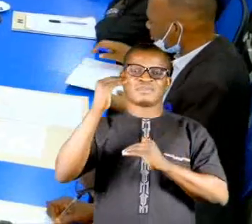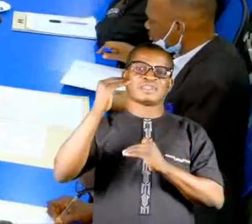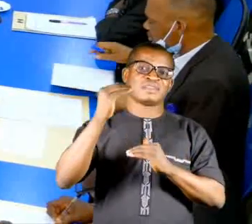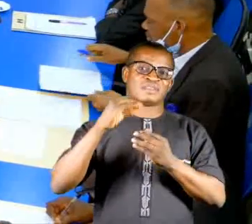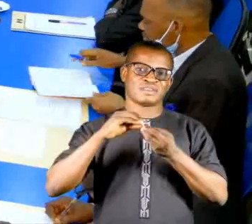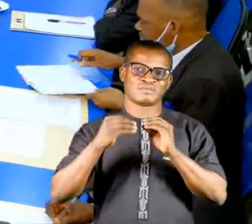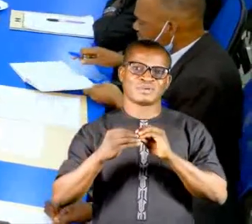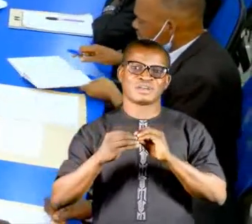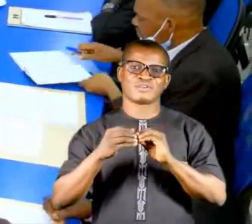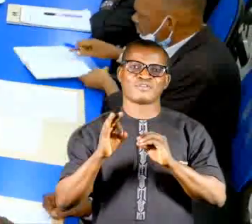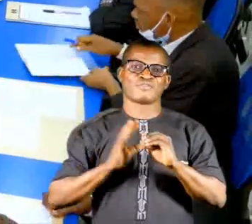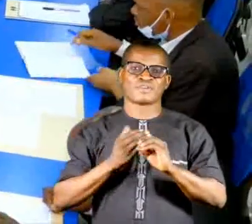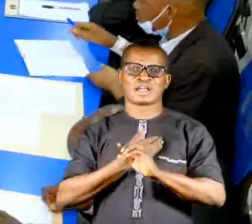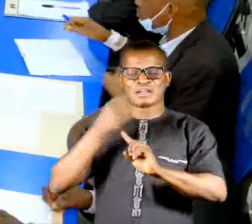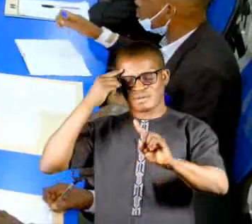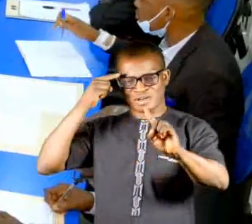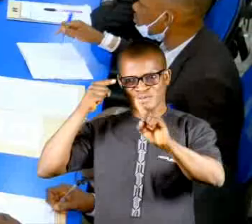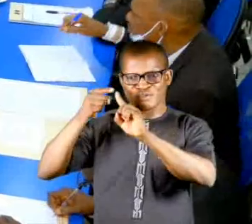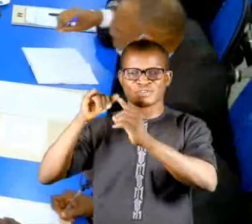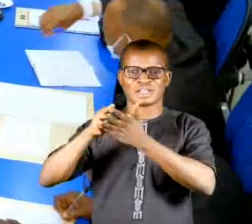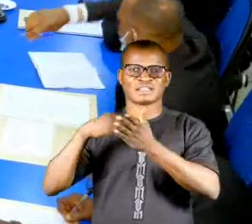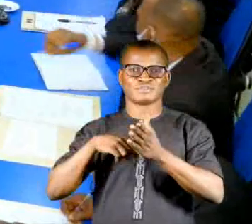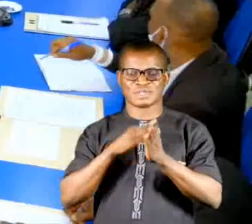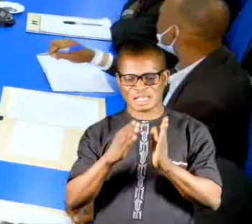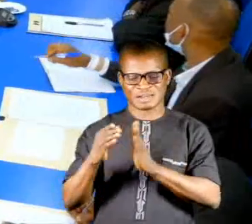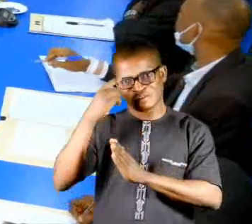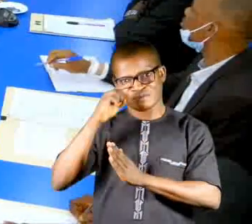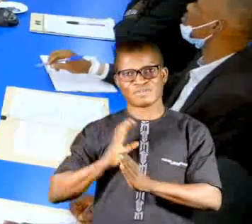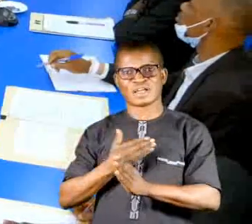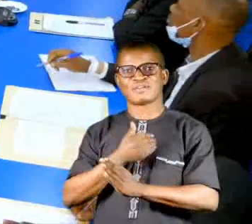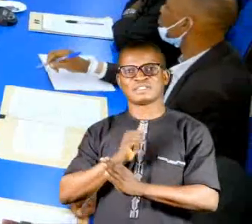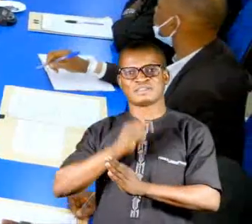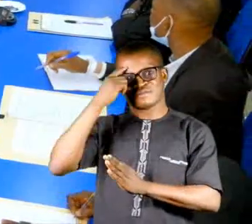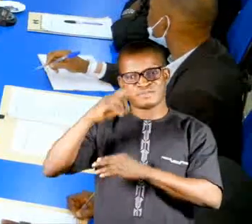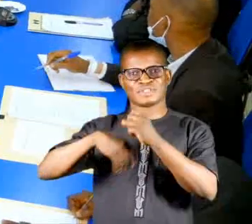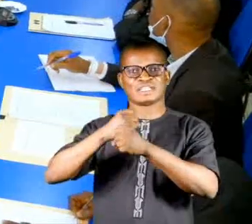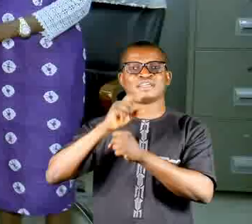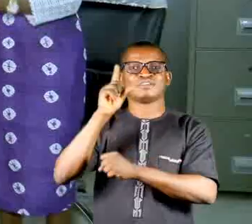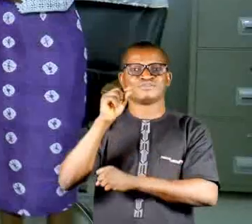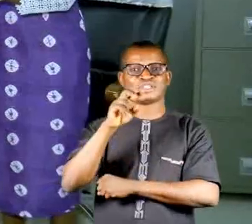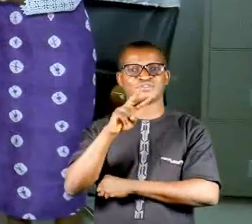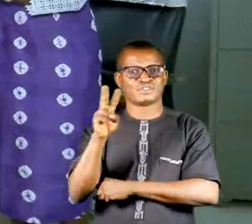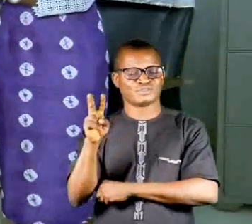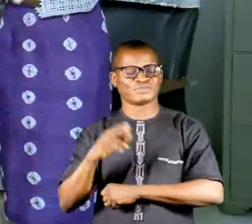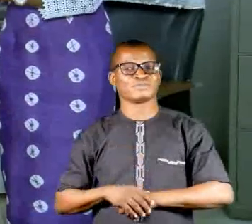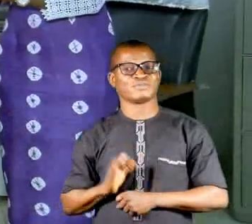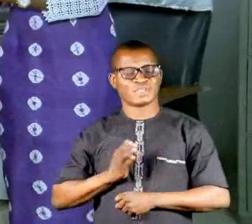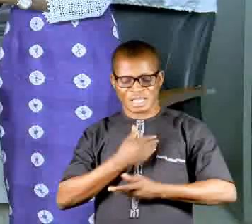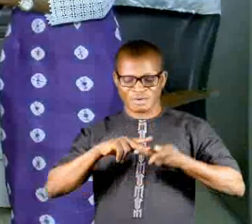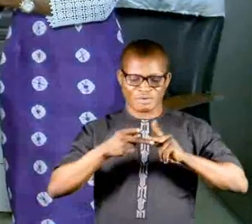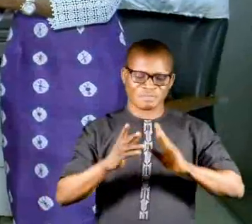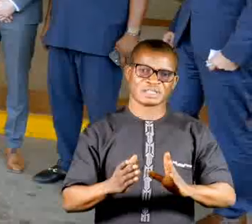number of benchmarks and targets that we had set for ourselves for the year 2022. Our partners